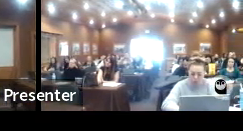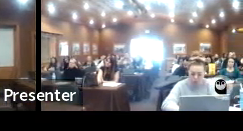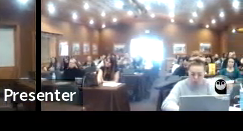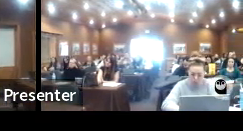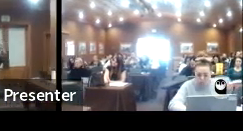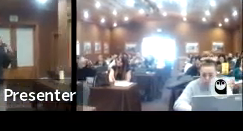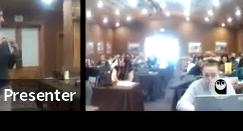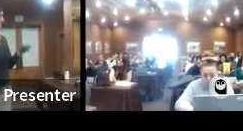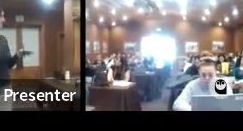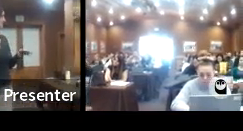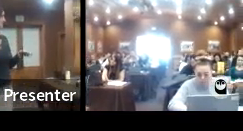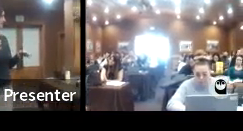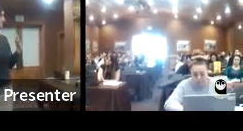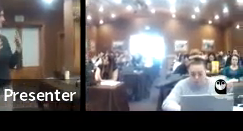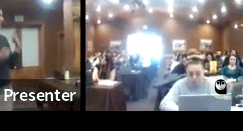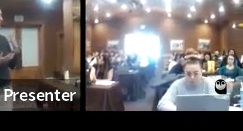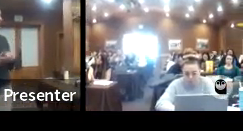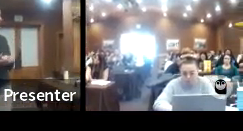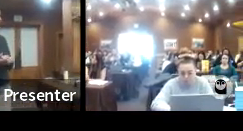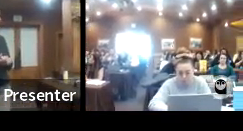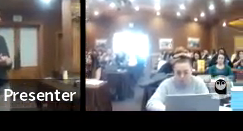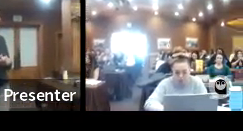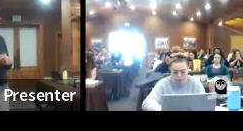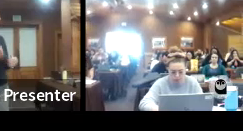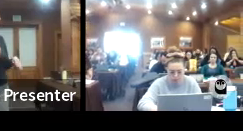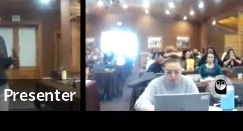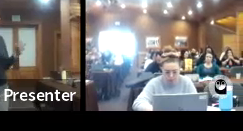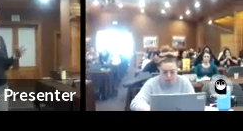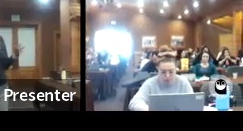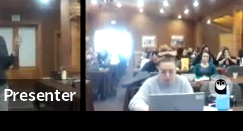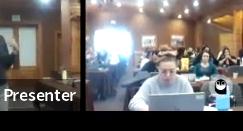15-minute break. We're at the tail end of our day, and we want to make sure we get started on time when we get